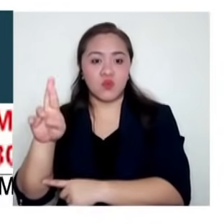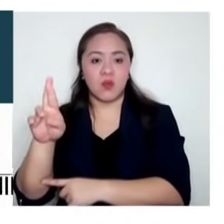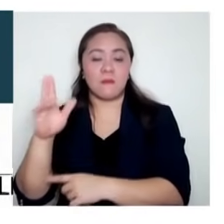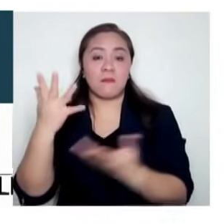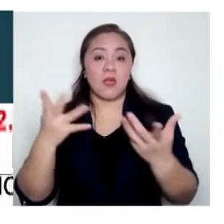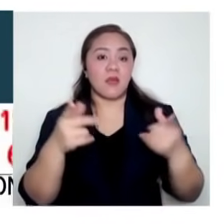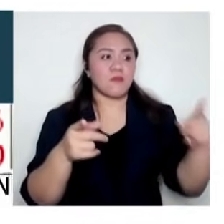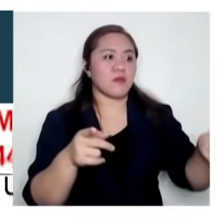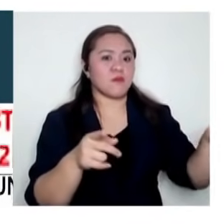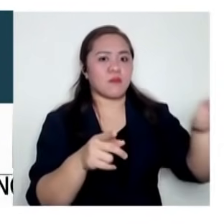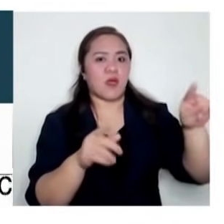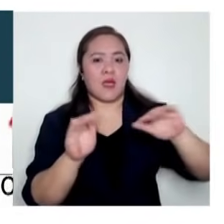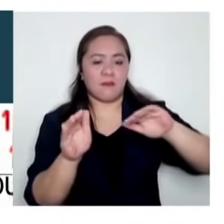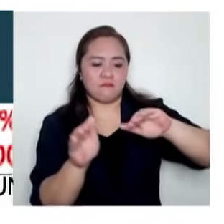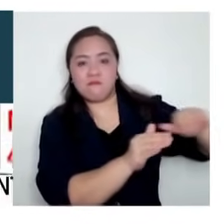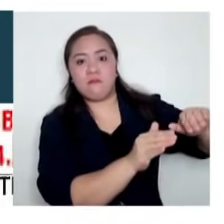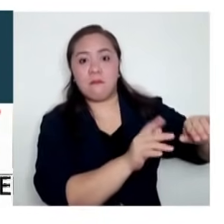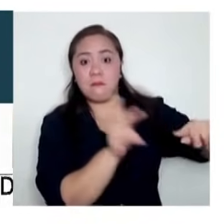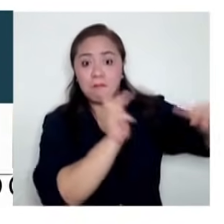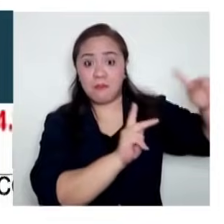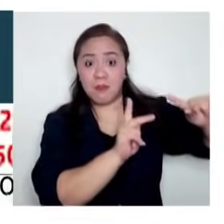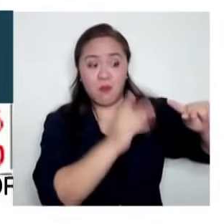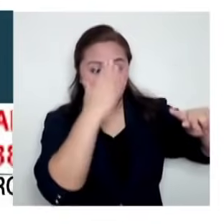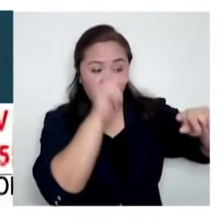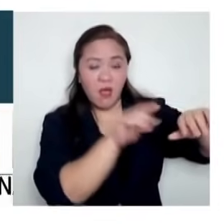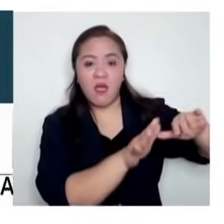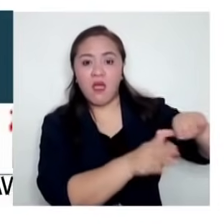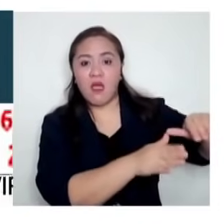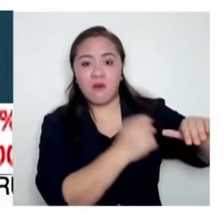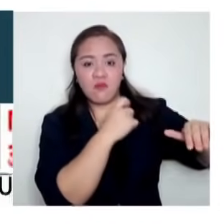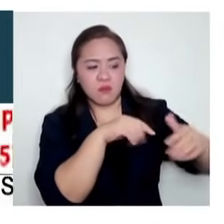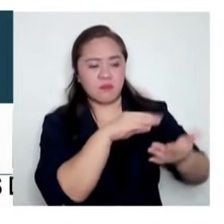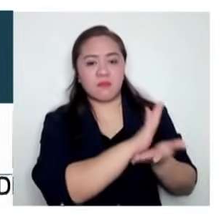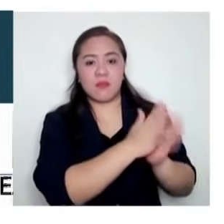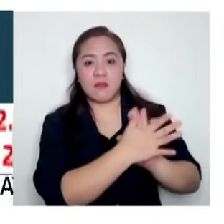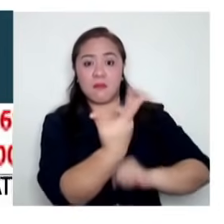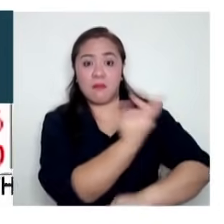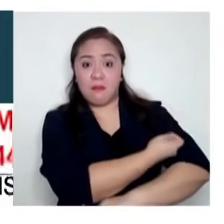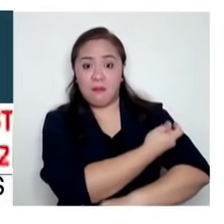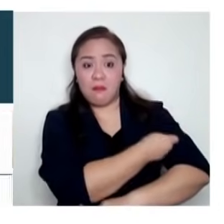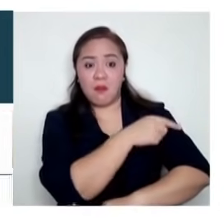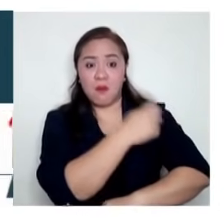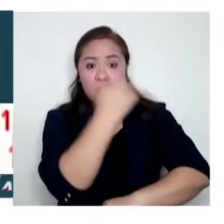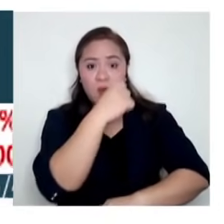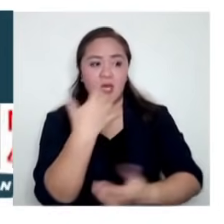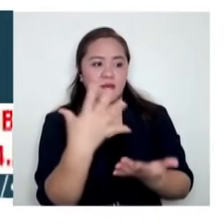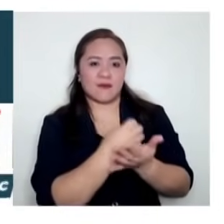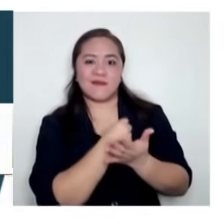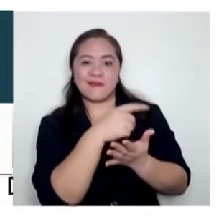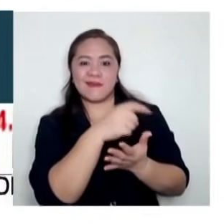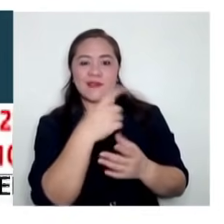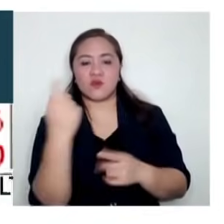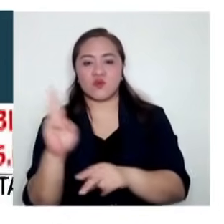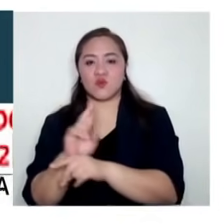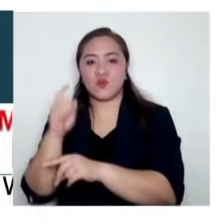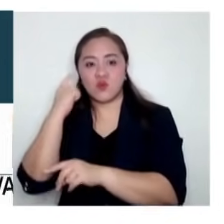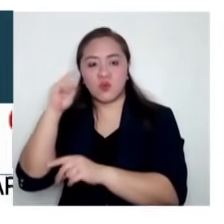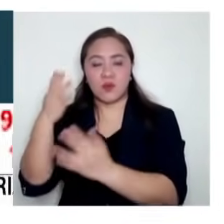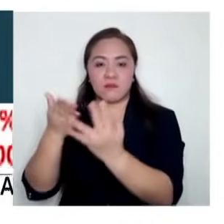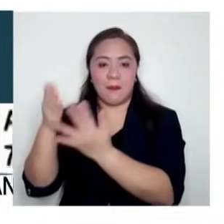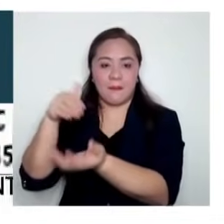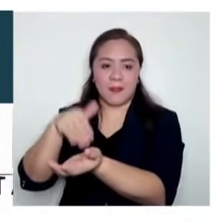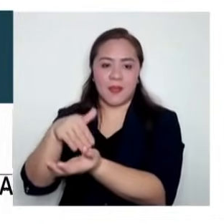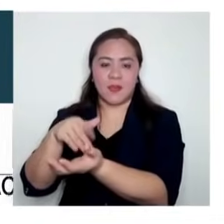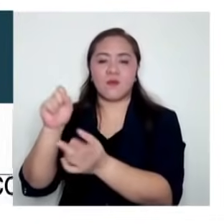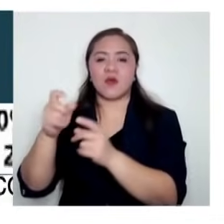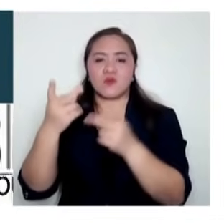of setting aside again some portions of the population unvaccinated because we're going to give booster shots will be there. So we would want to